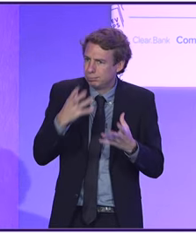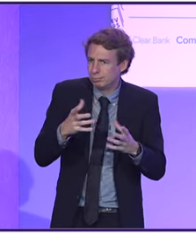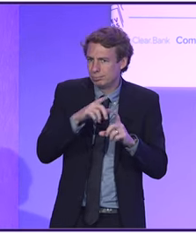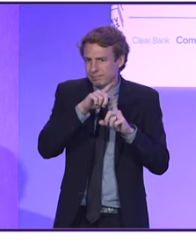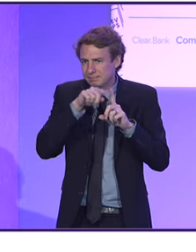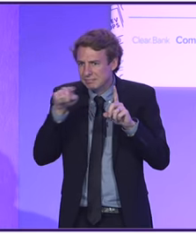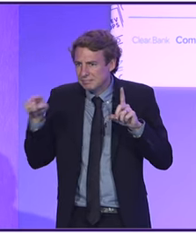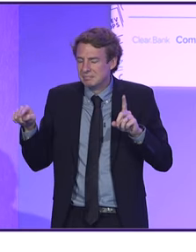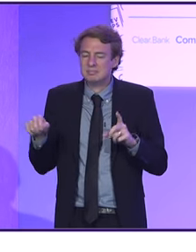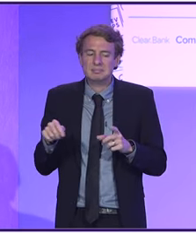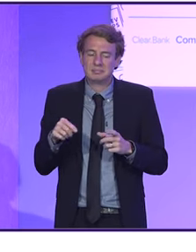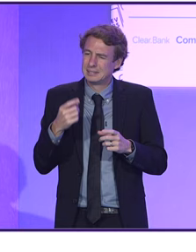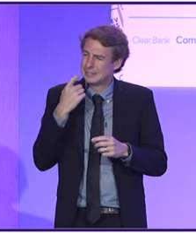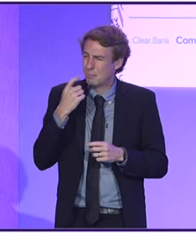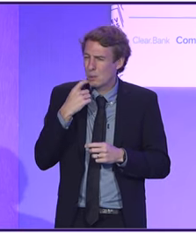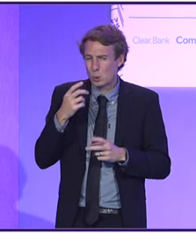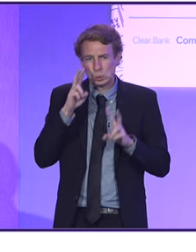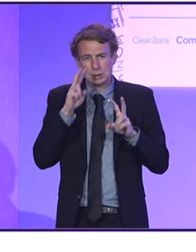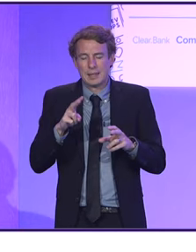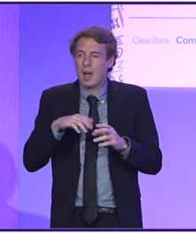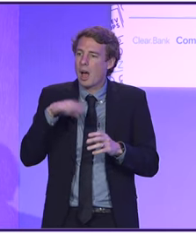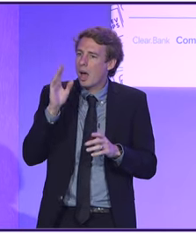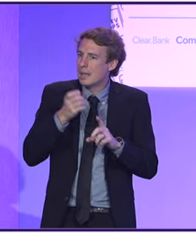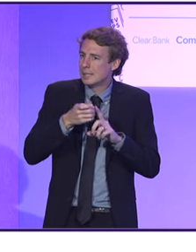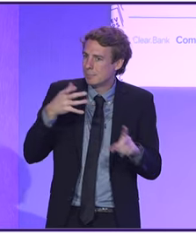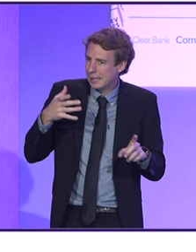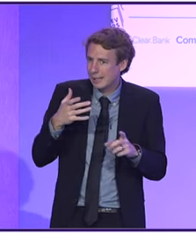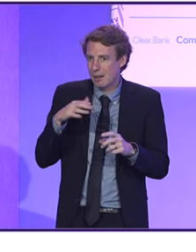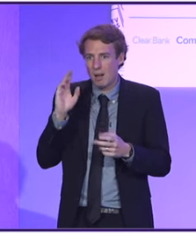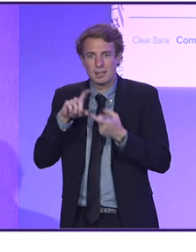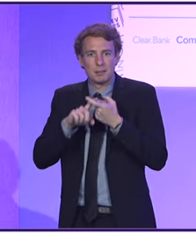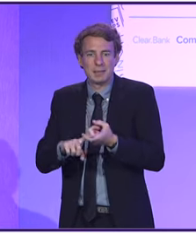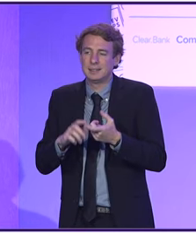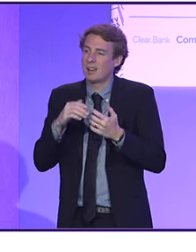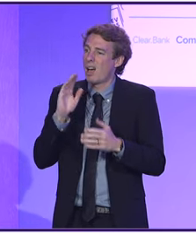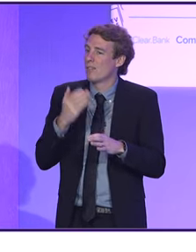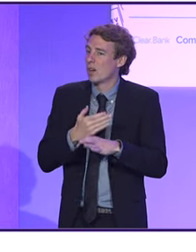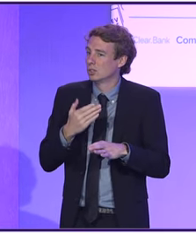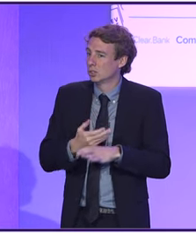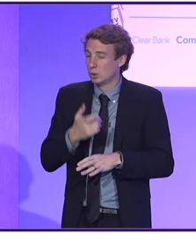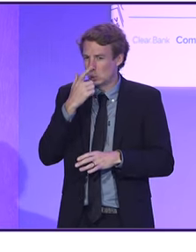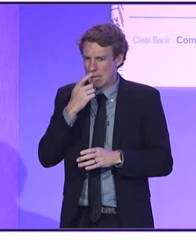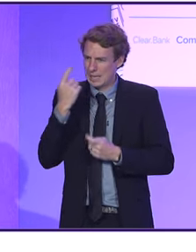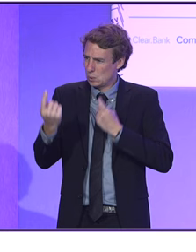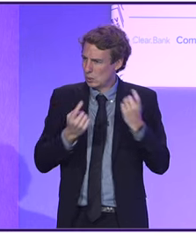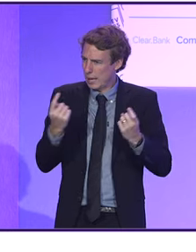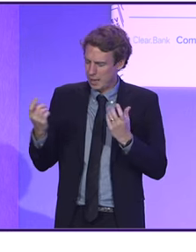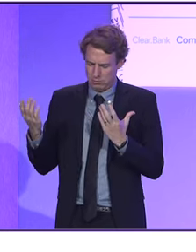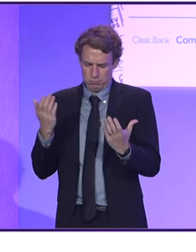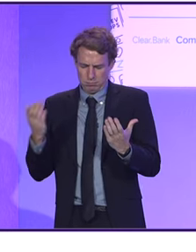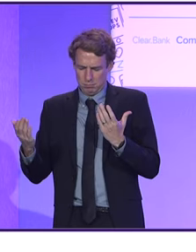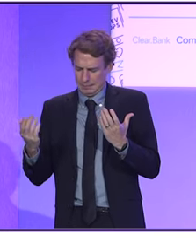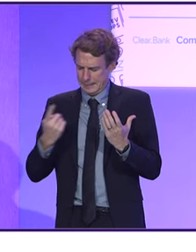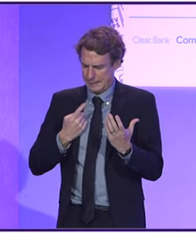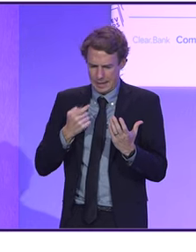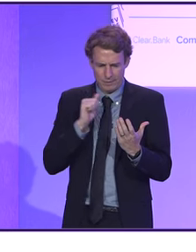simple that show high-speed, high-stability teams are more high-functioning. You can check your numbers against like their data set and